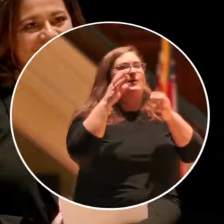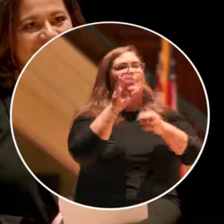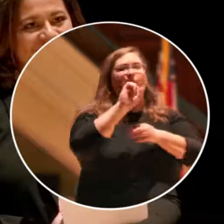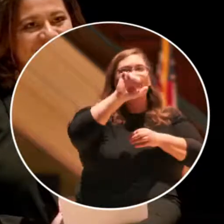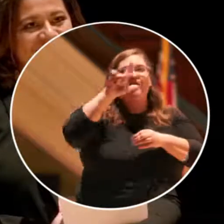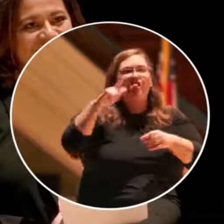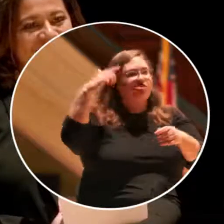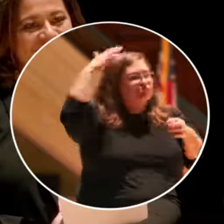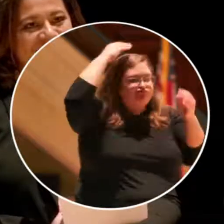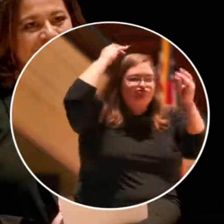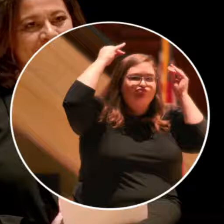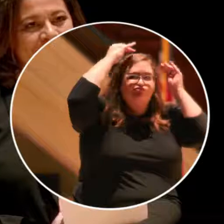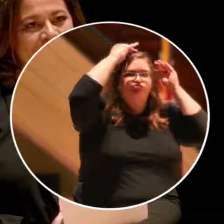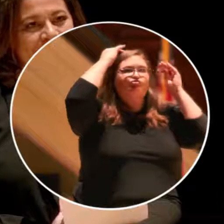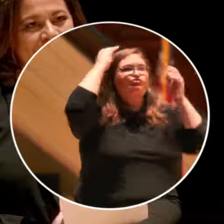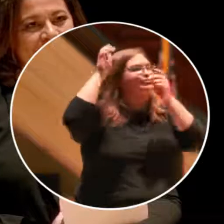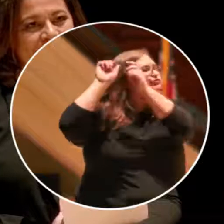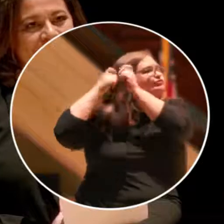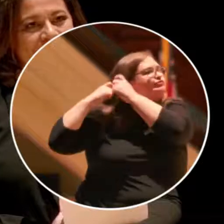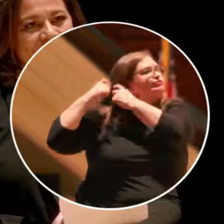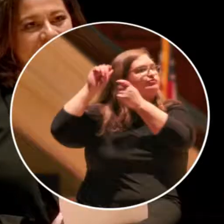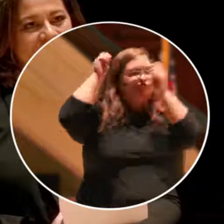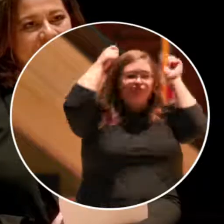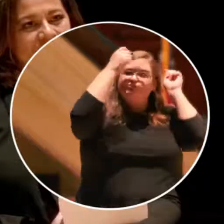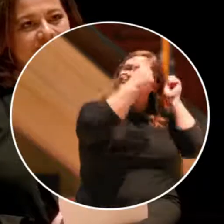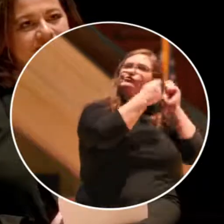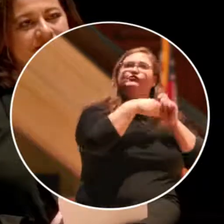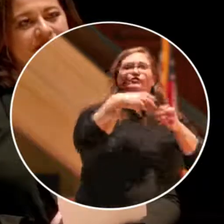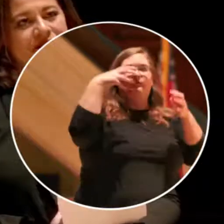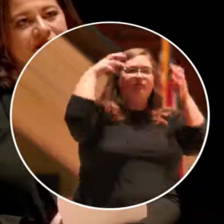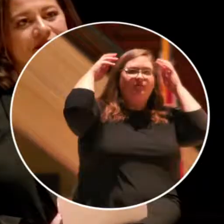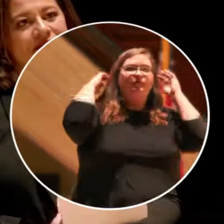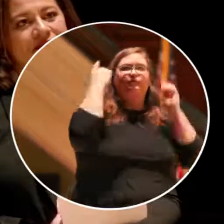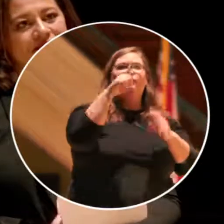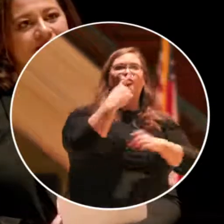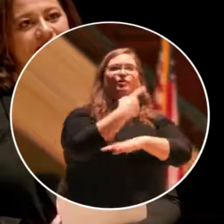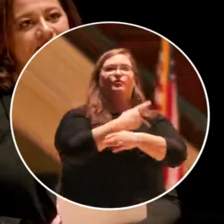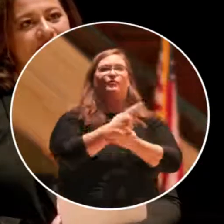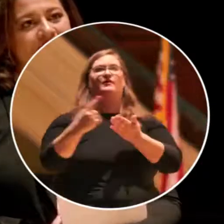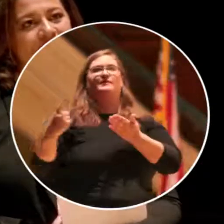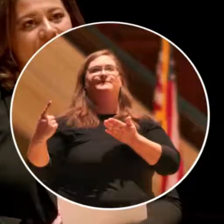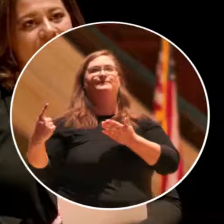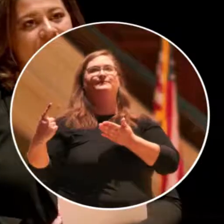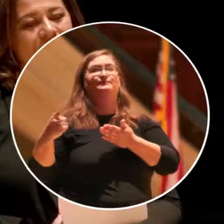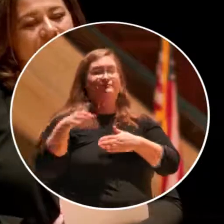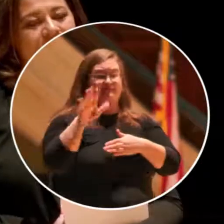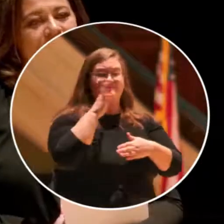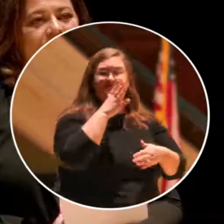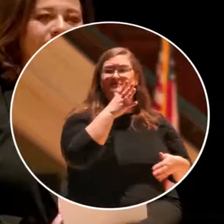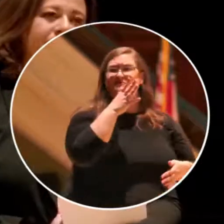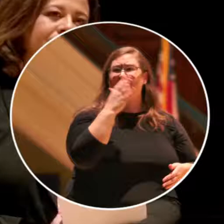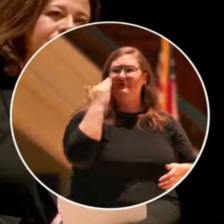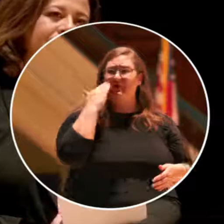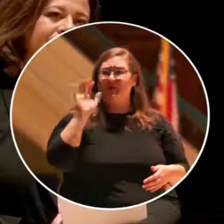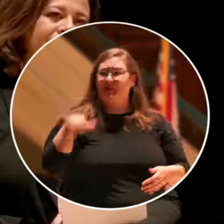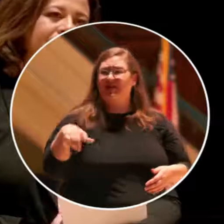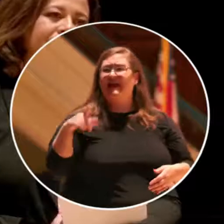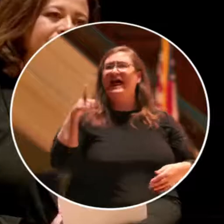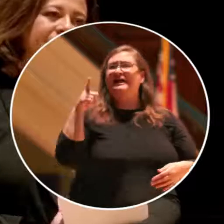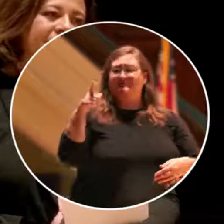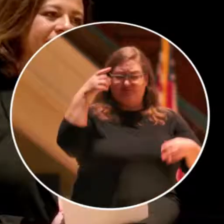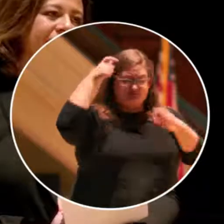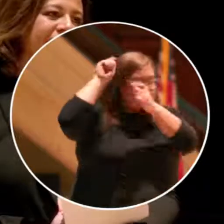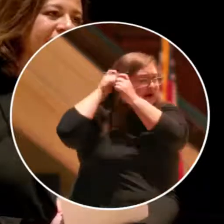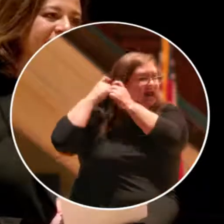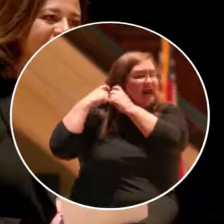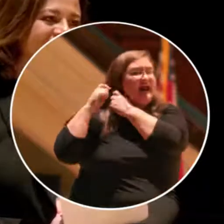cornrows for the week. Mama, did you know that our ancestors during slavery used braids to relay